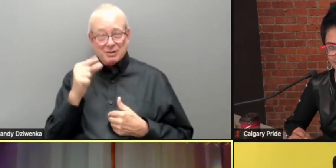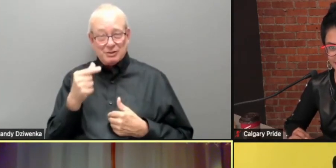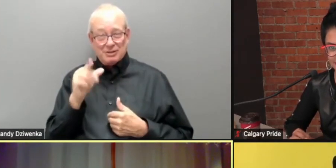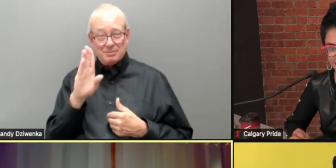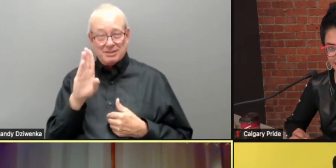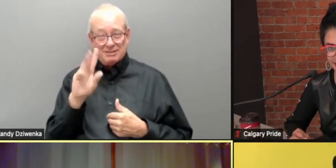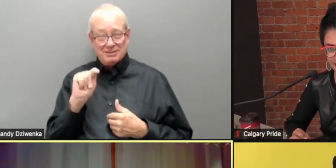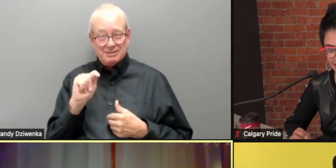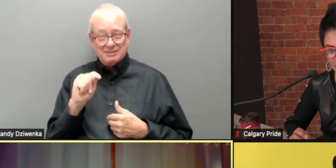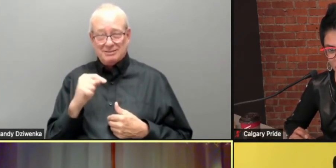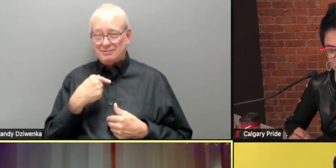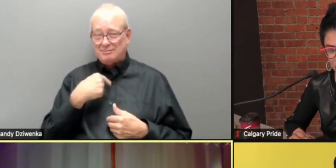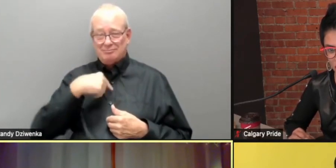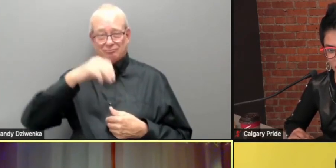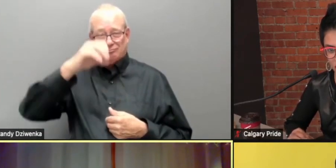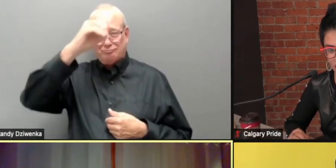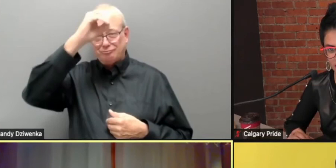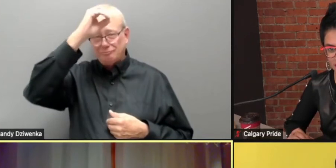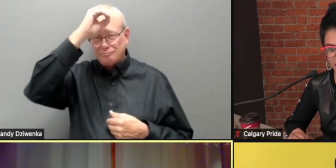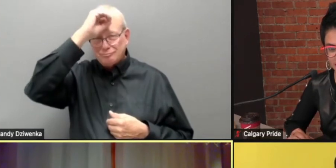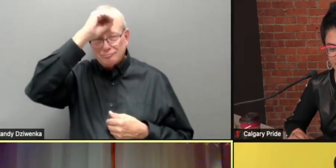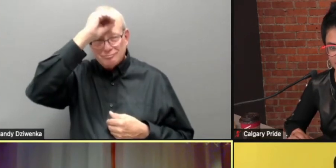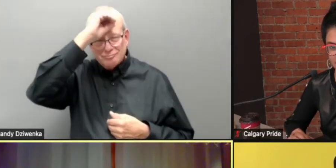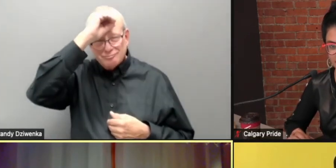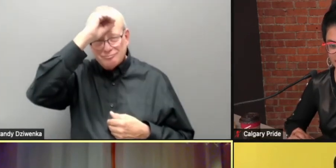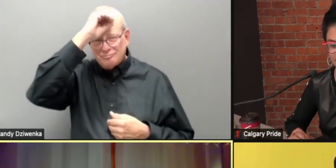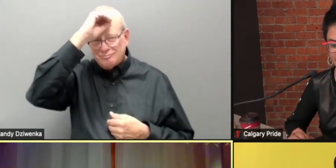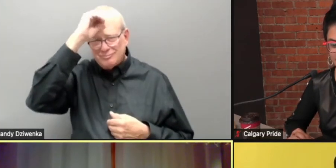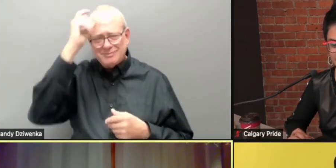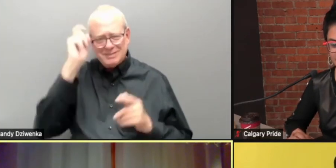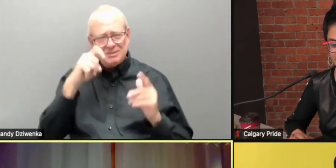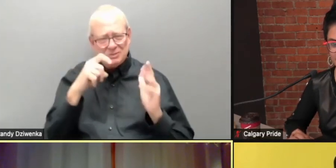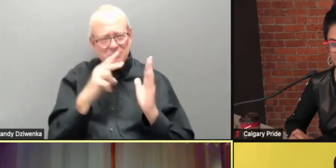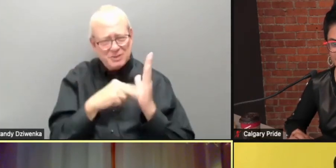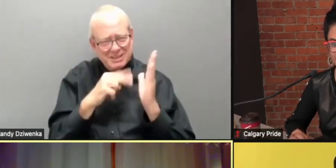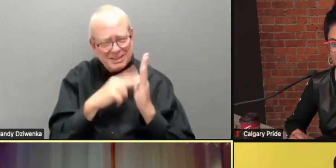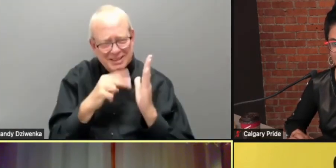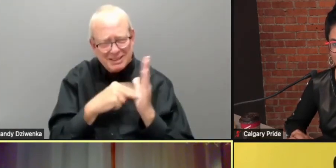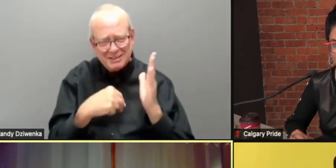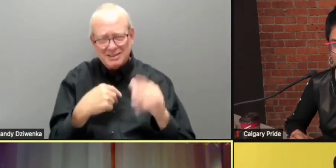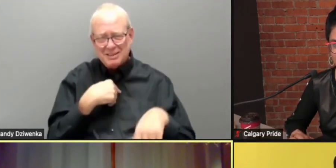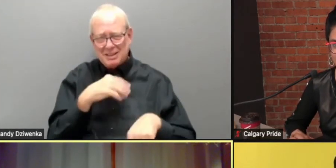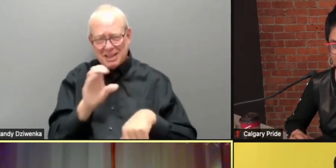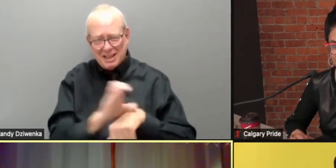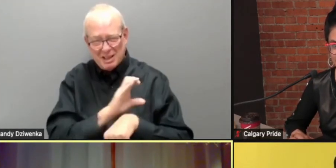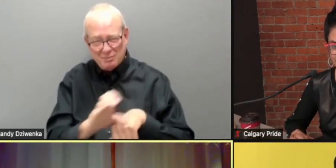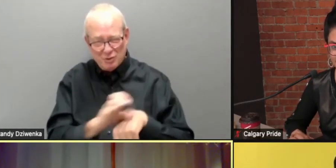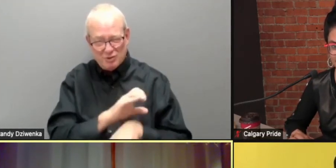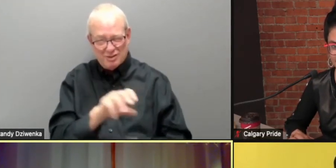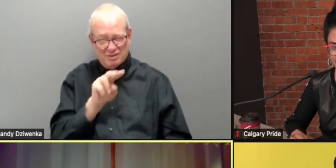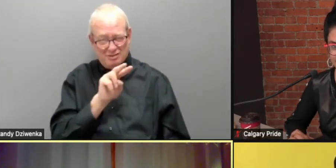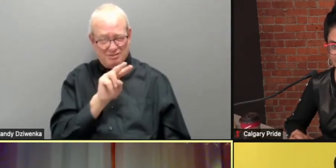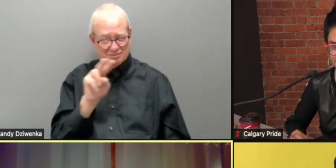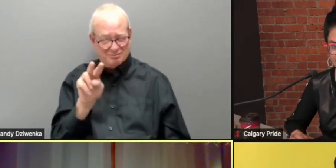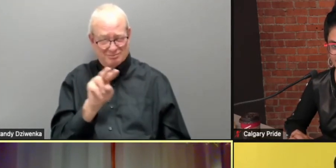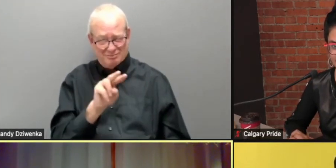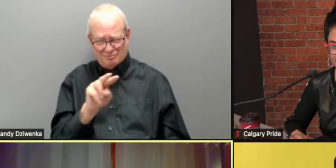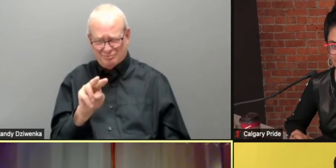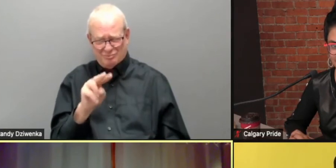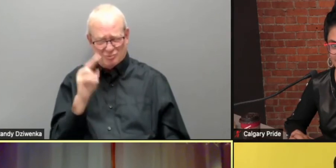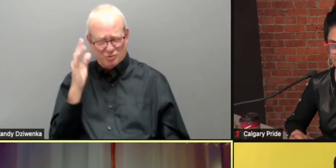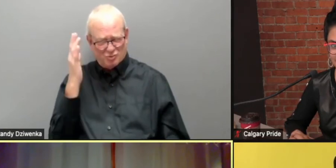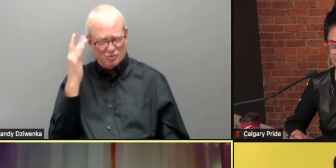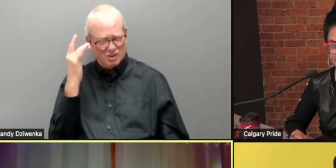read up on it. And then I'm reading up on it on the computer, and I'm saying, why is he telling me this? So I just wish I was a little